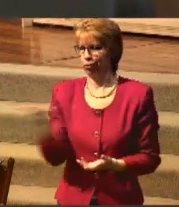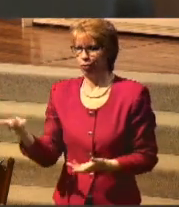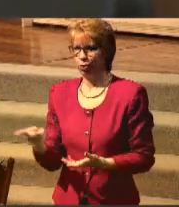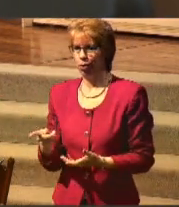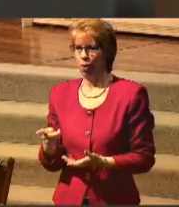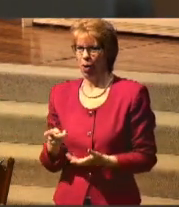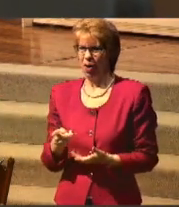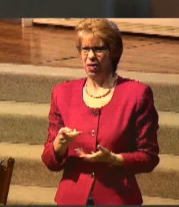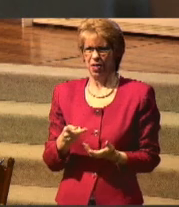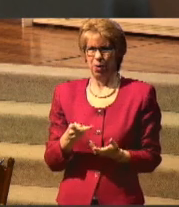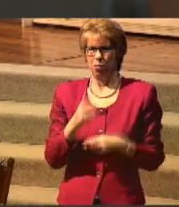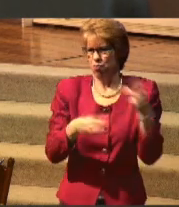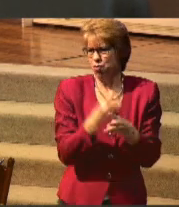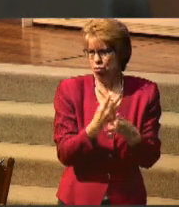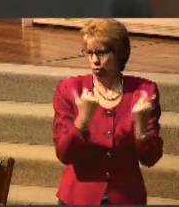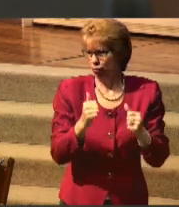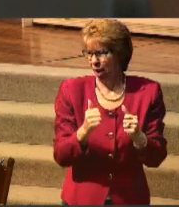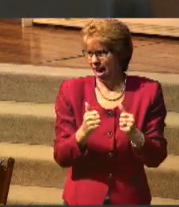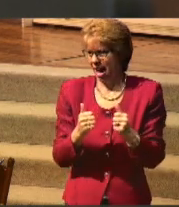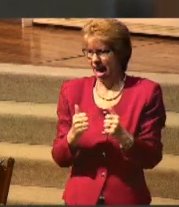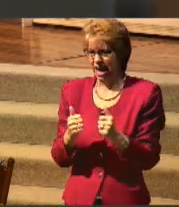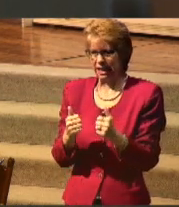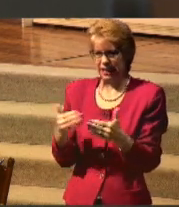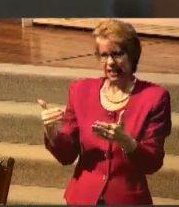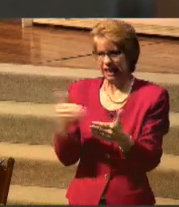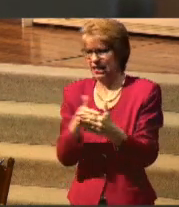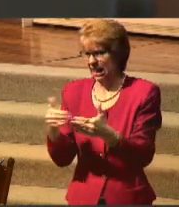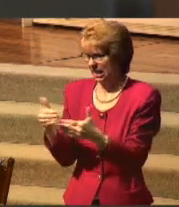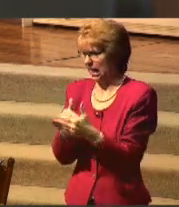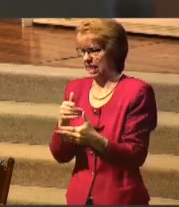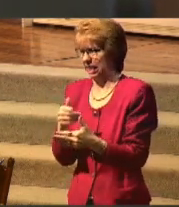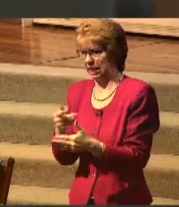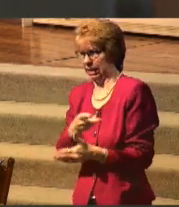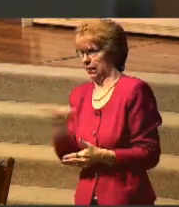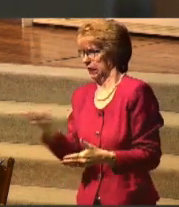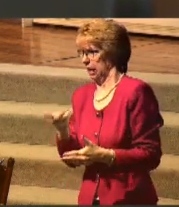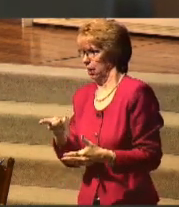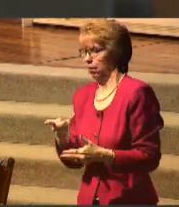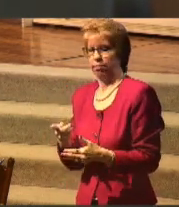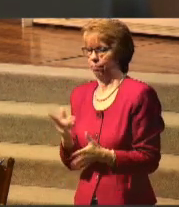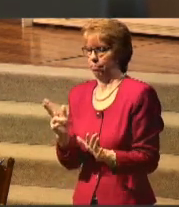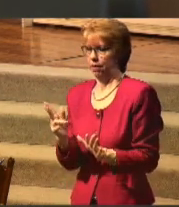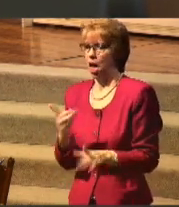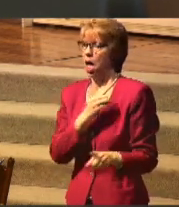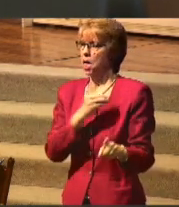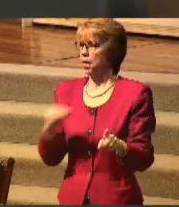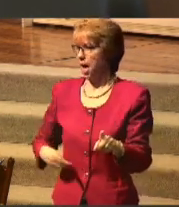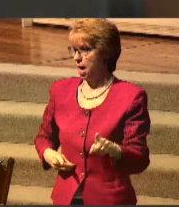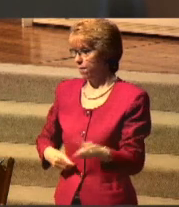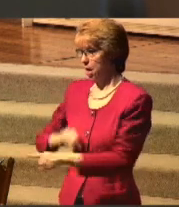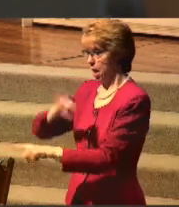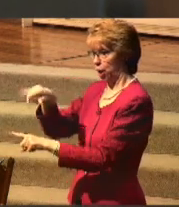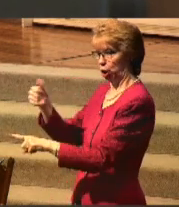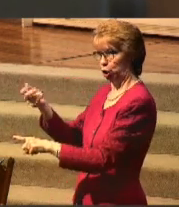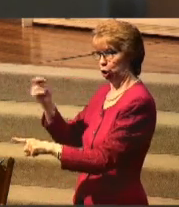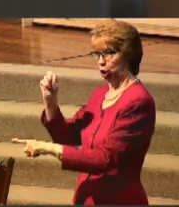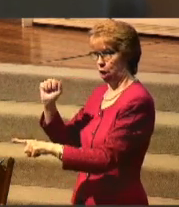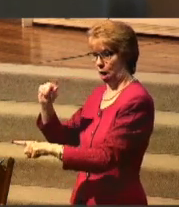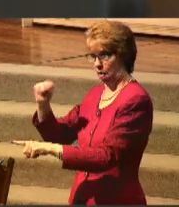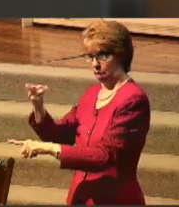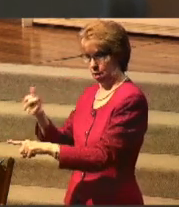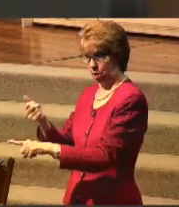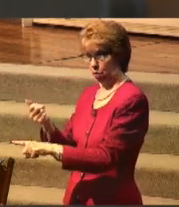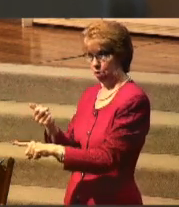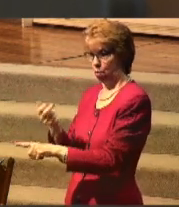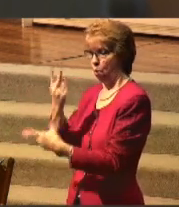one another, they had a similar goal in each. David and Jonathan wanted God's will